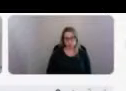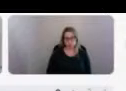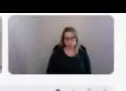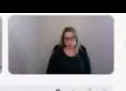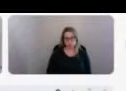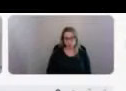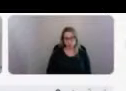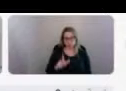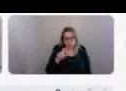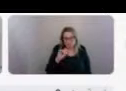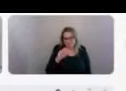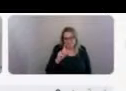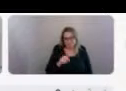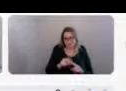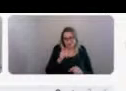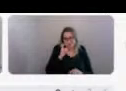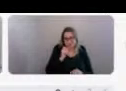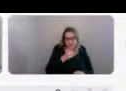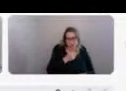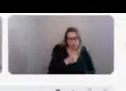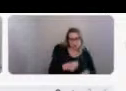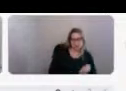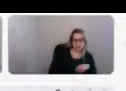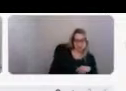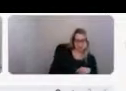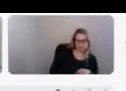linda we can't we can't hear you